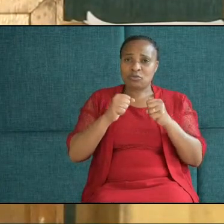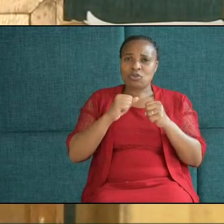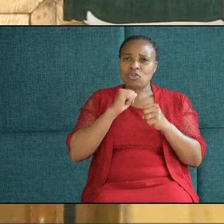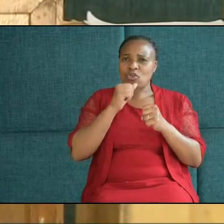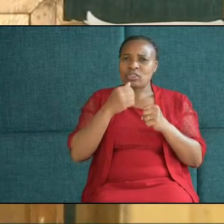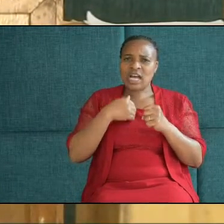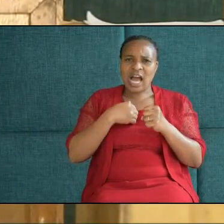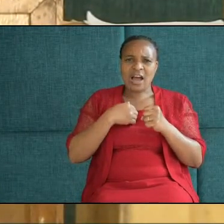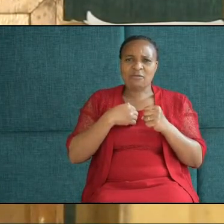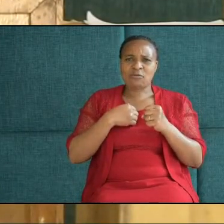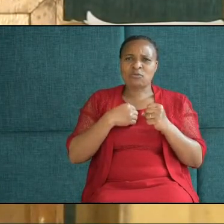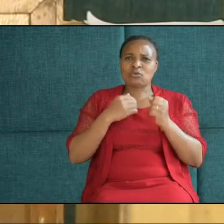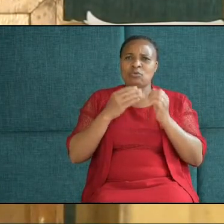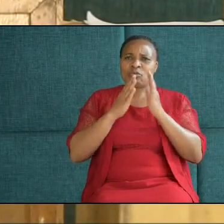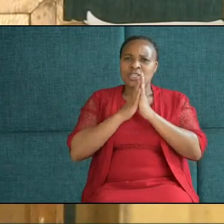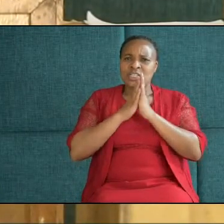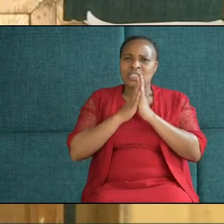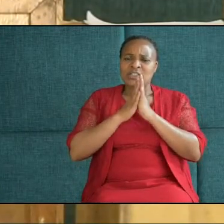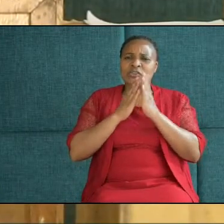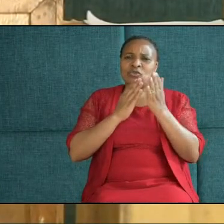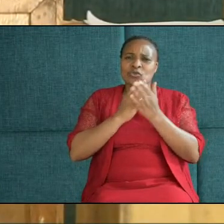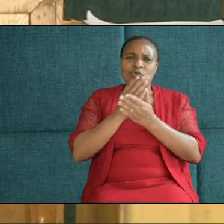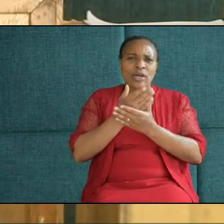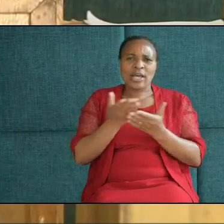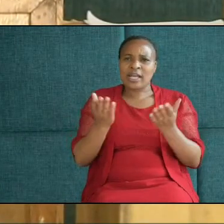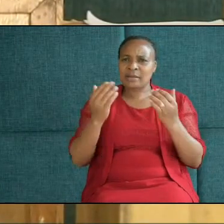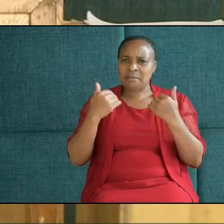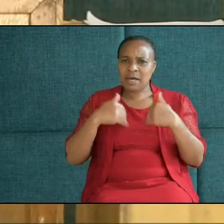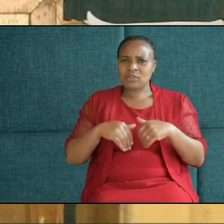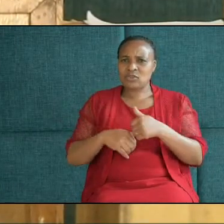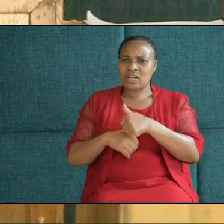pray to Jesus through anyone else.